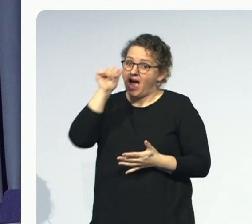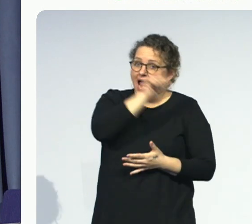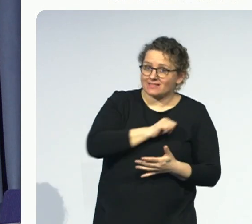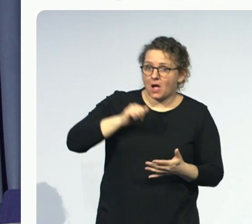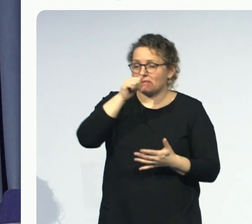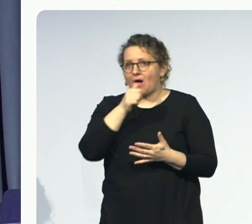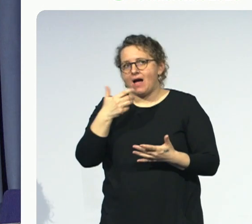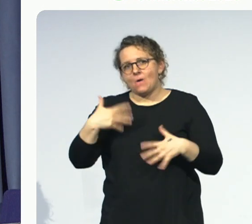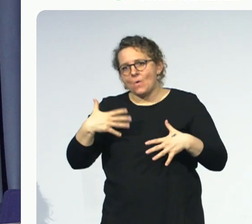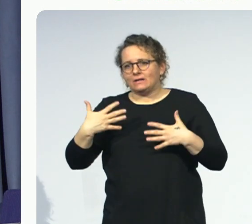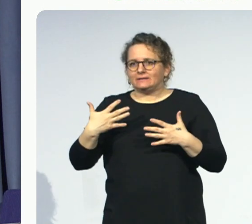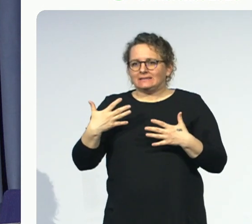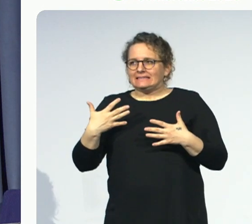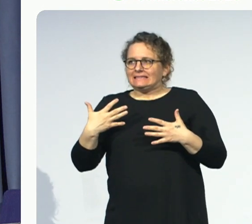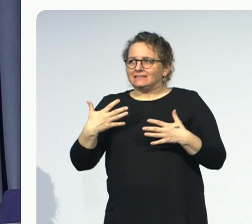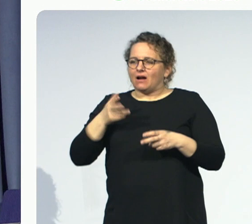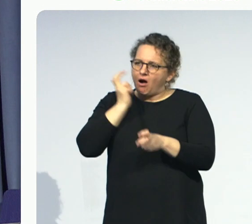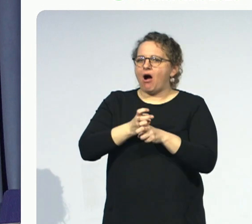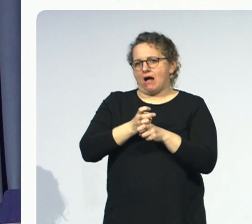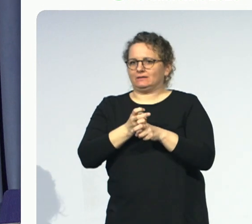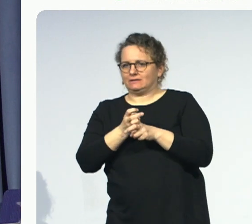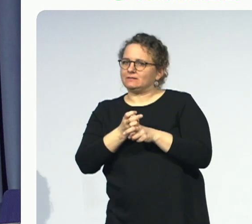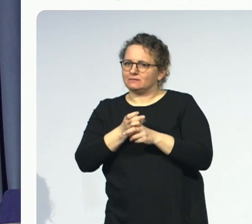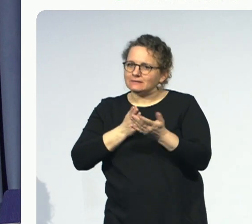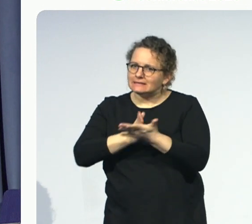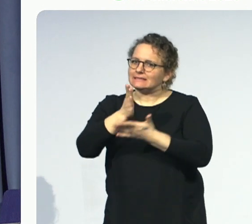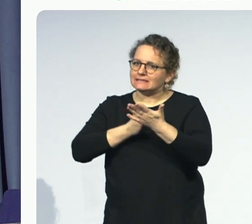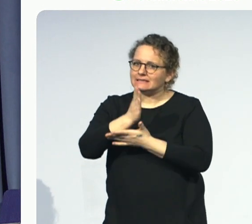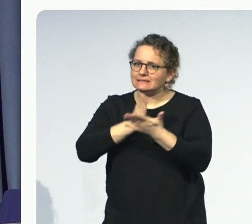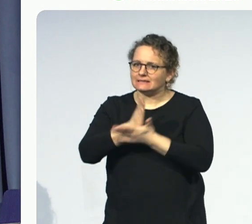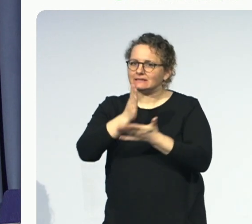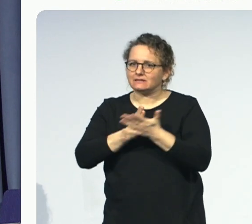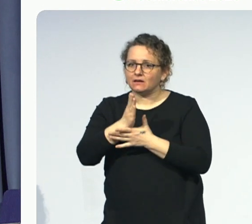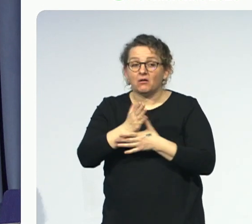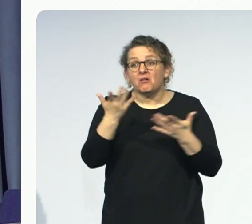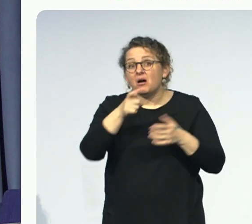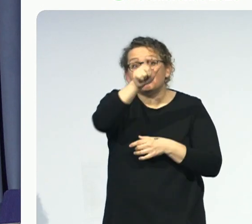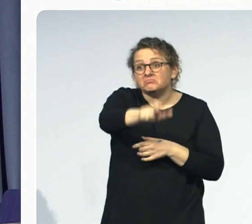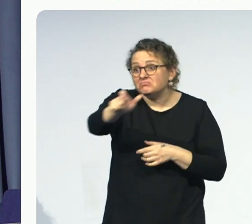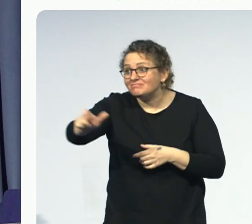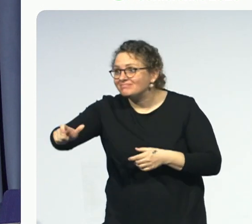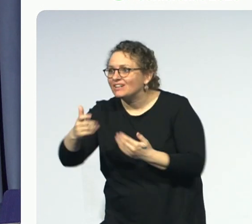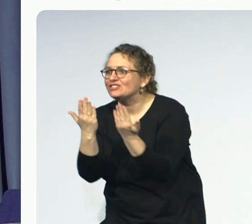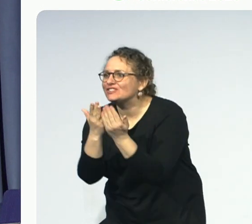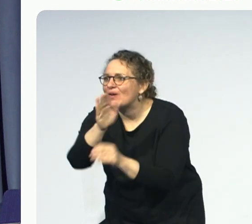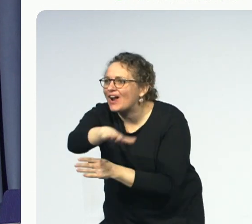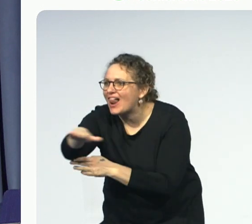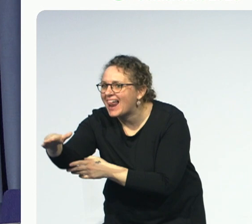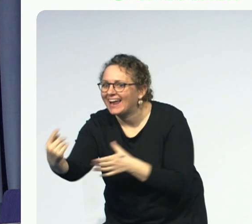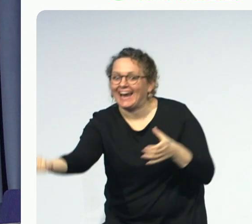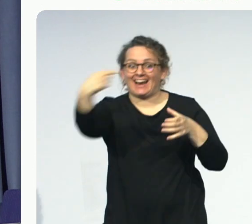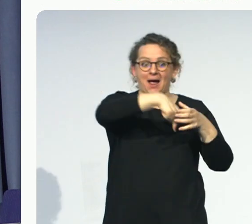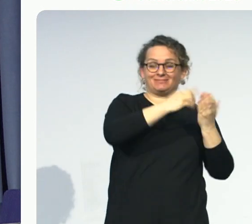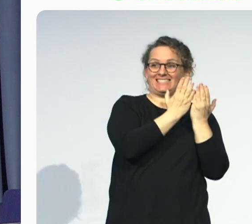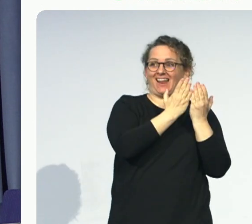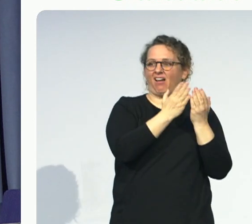those who are out of school, because the majority of them, about 85% of the deaf